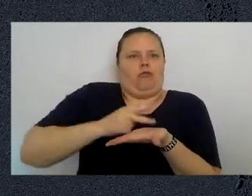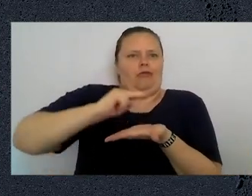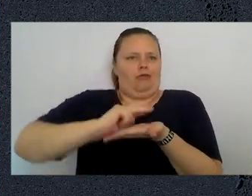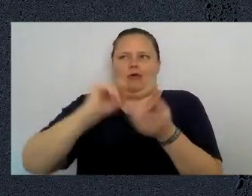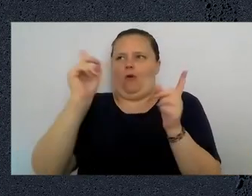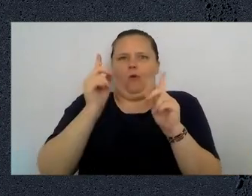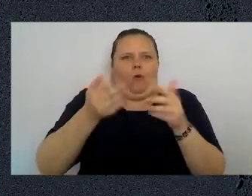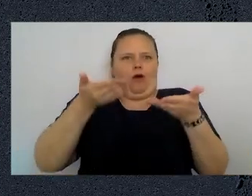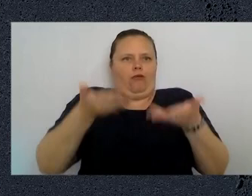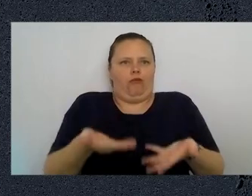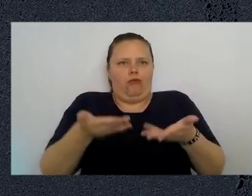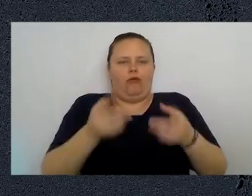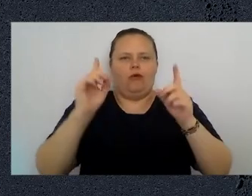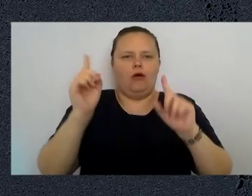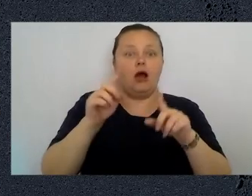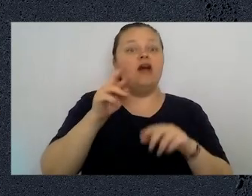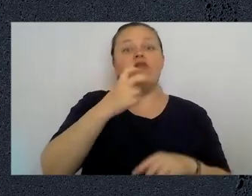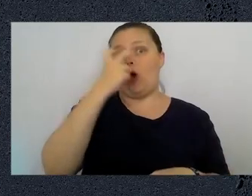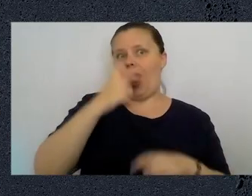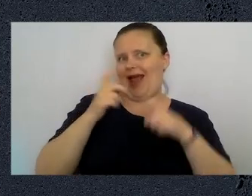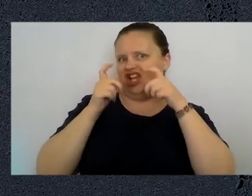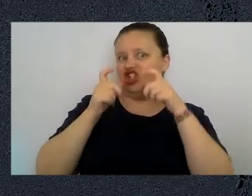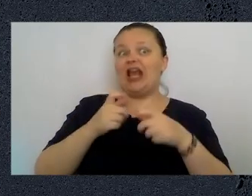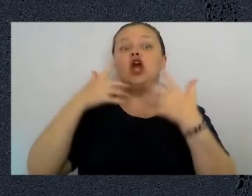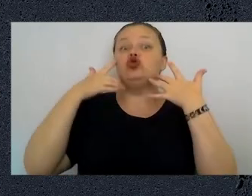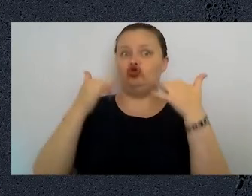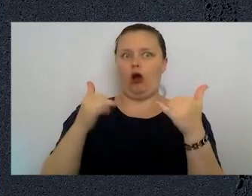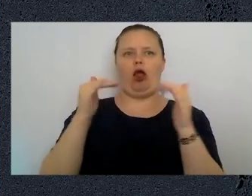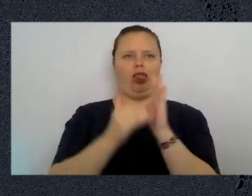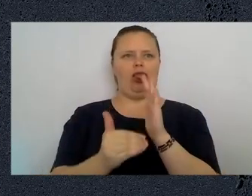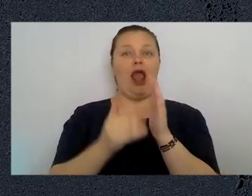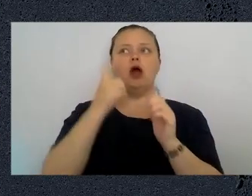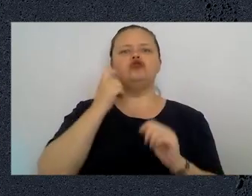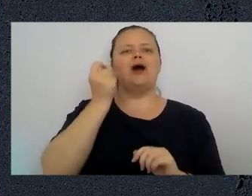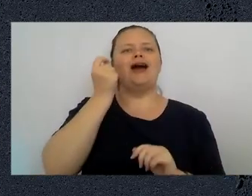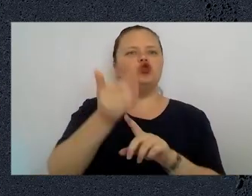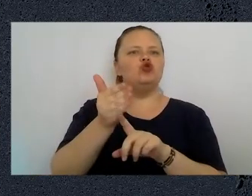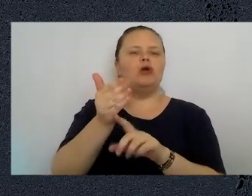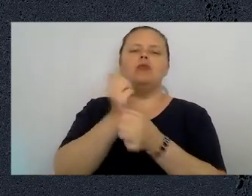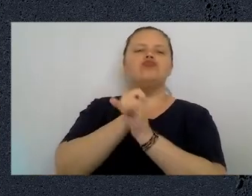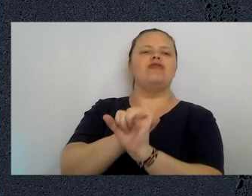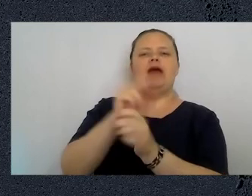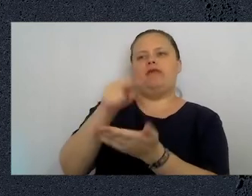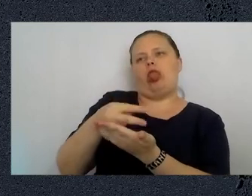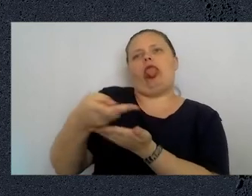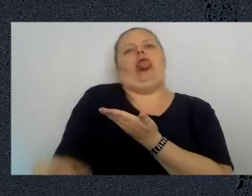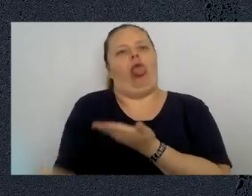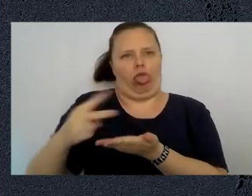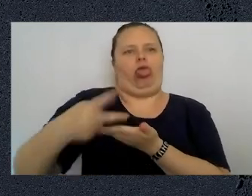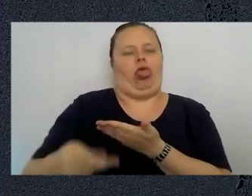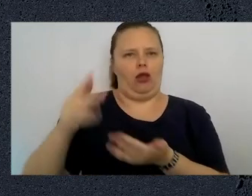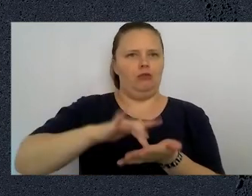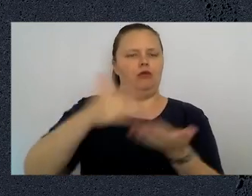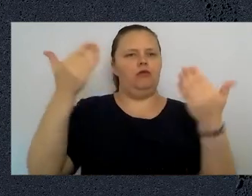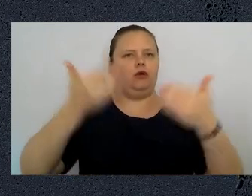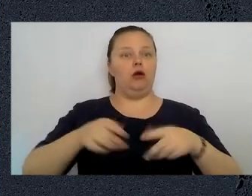actually trialing on in aged care homes right now to understand and prevent falls from happening during the course of the night. We also have technology which goes